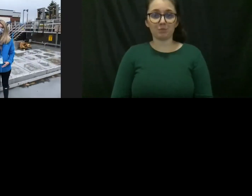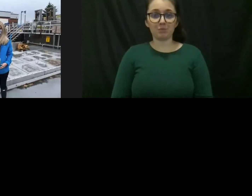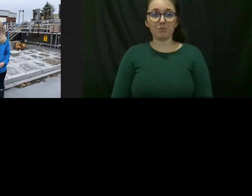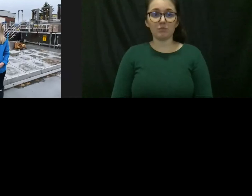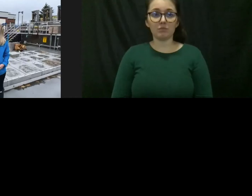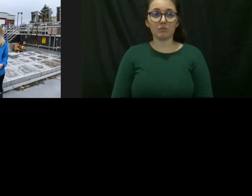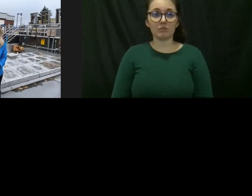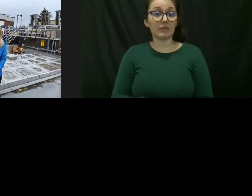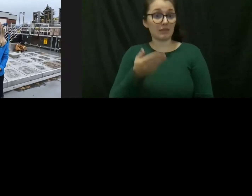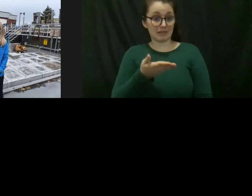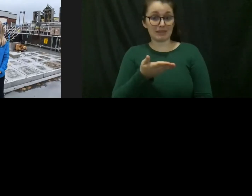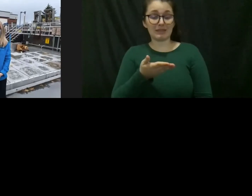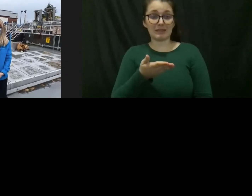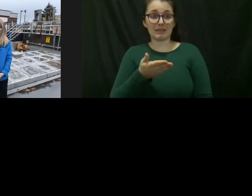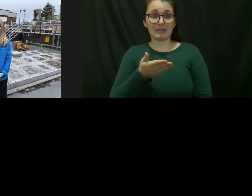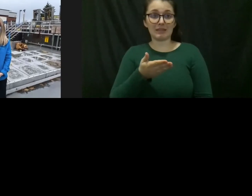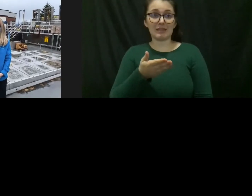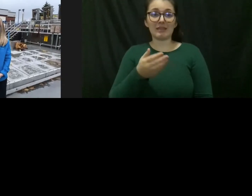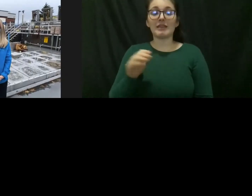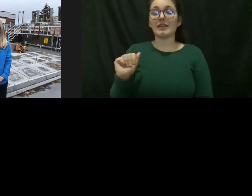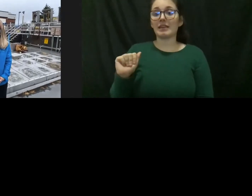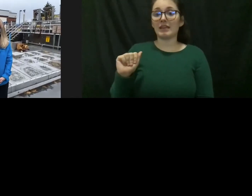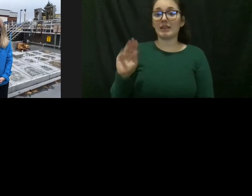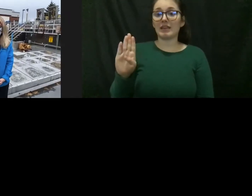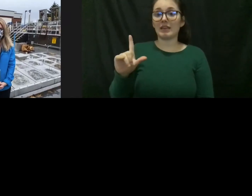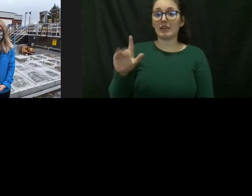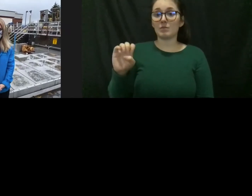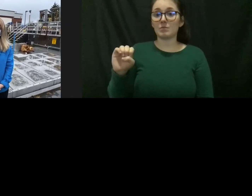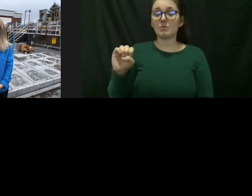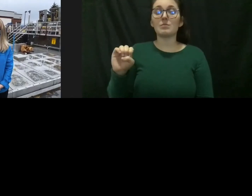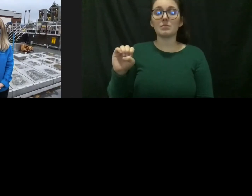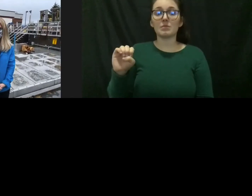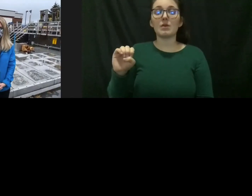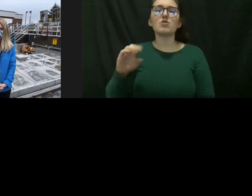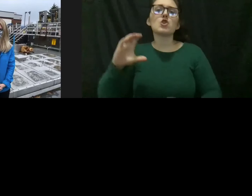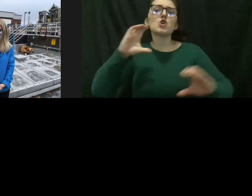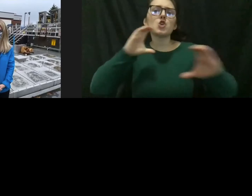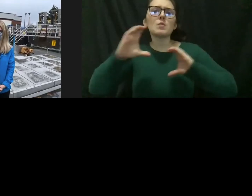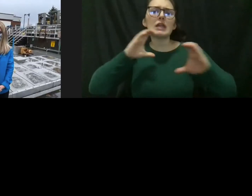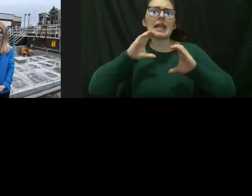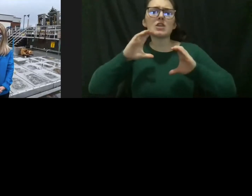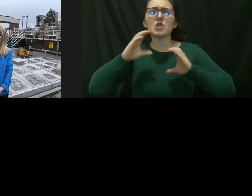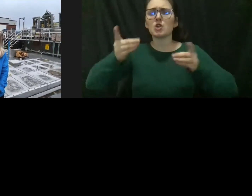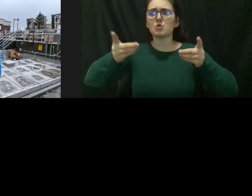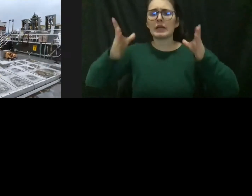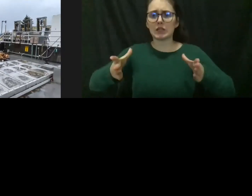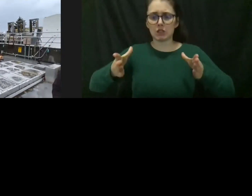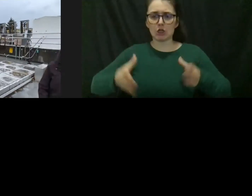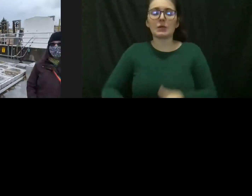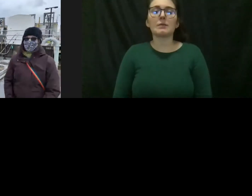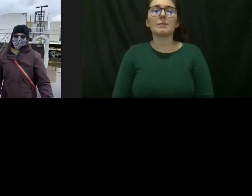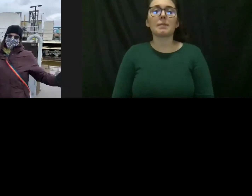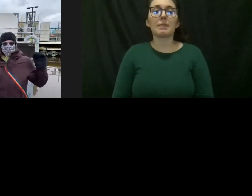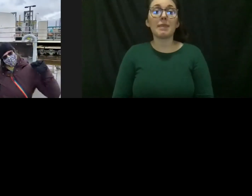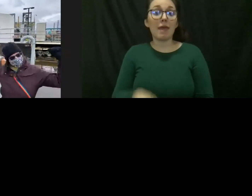And this is? Hello, I'm April Miller. I'm the Communications Coordinator for the Metropolitan Wastewater Management Commission. And check it